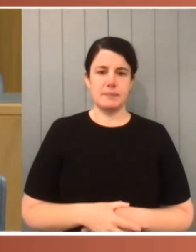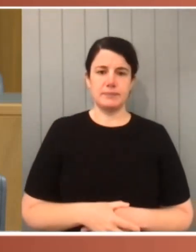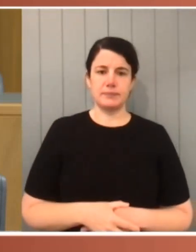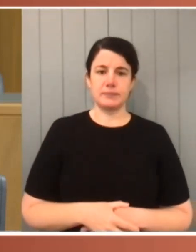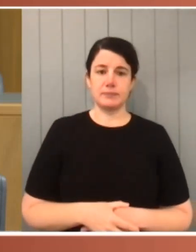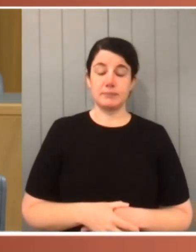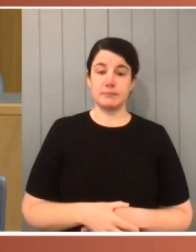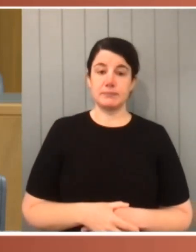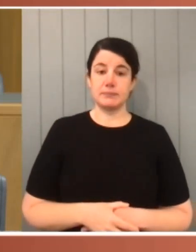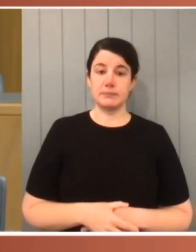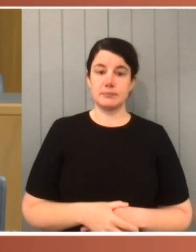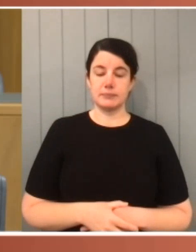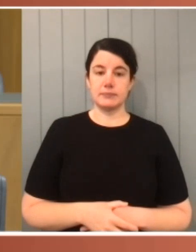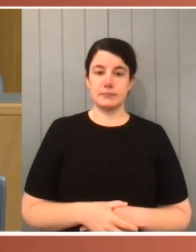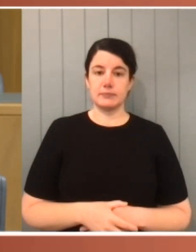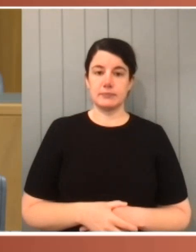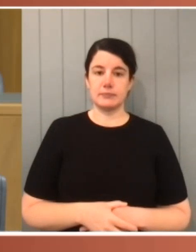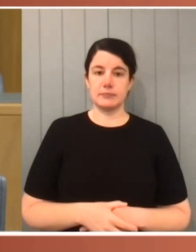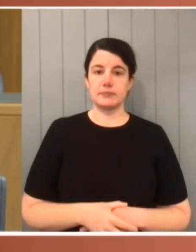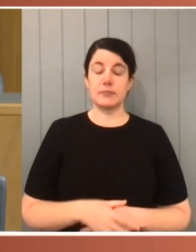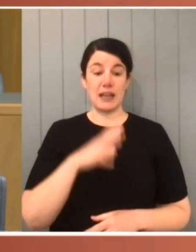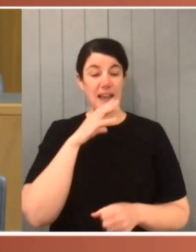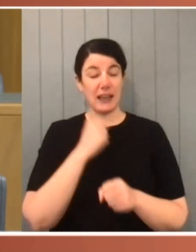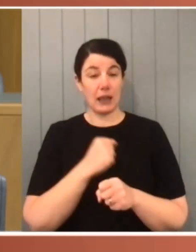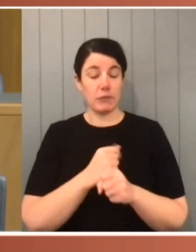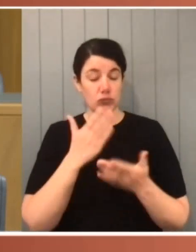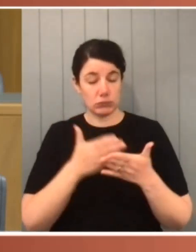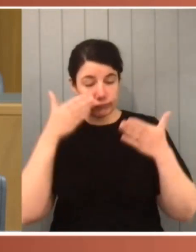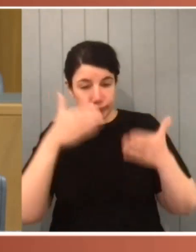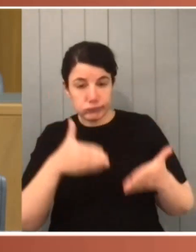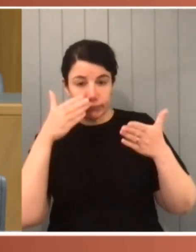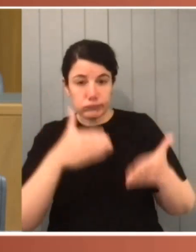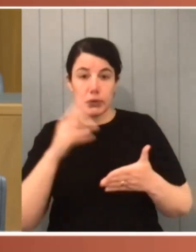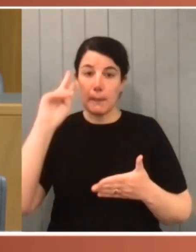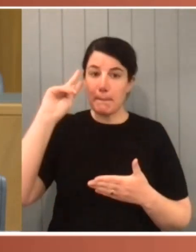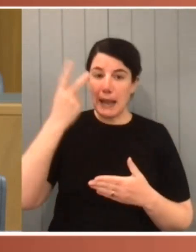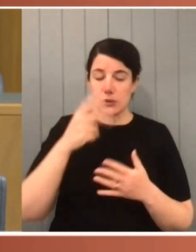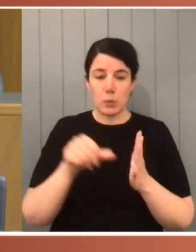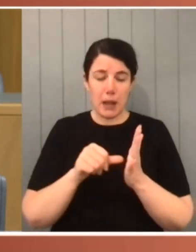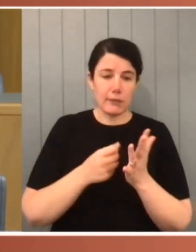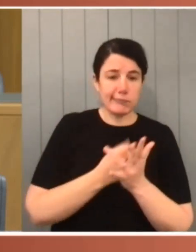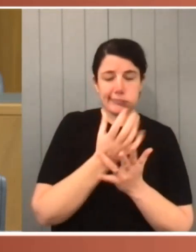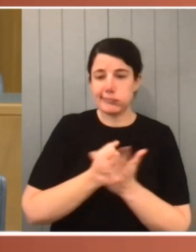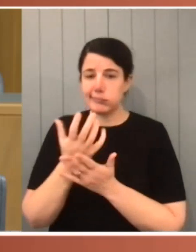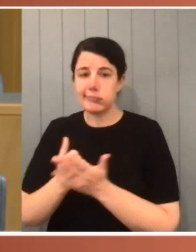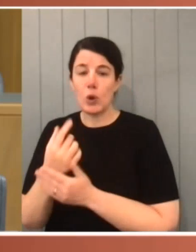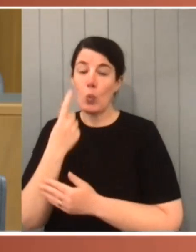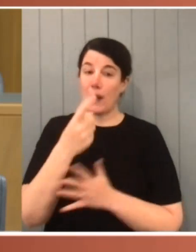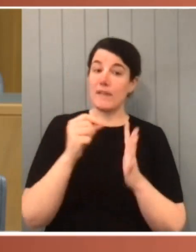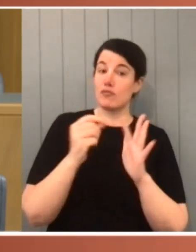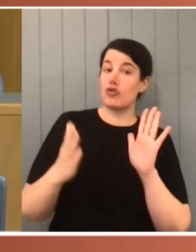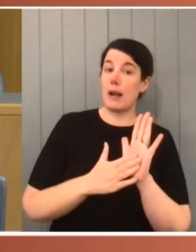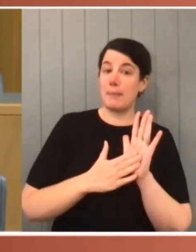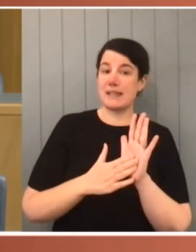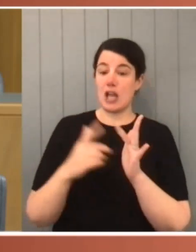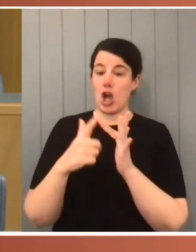short, at a point when the government was spending large amounts of political capital on one of the Prime Minister's ID